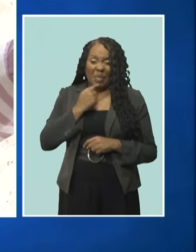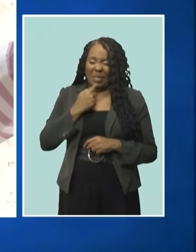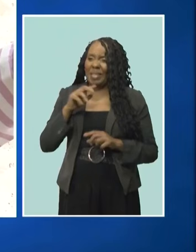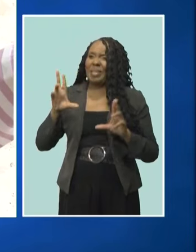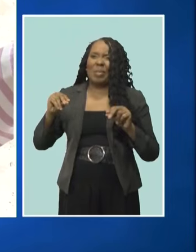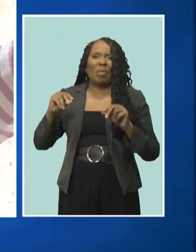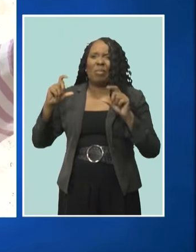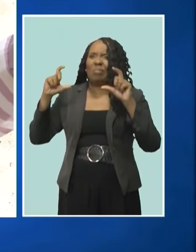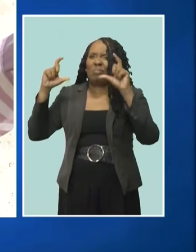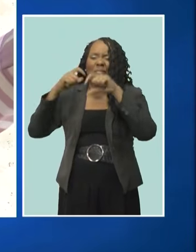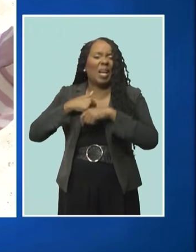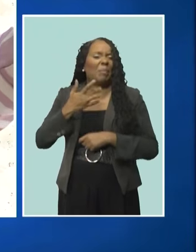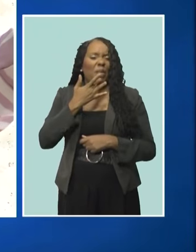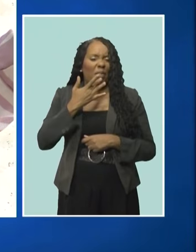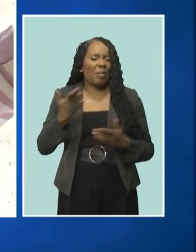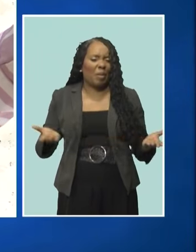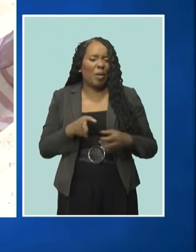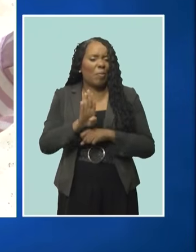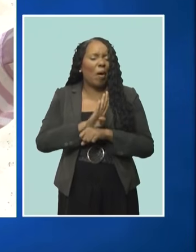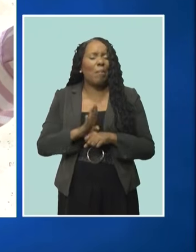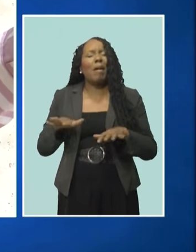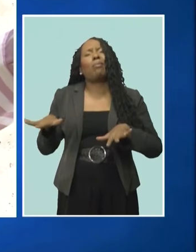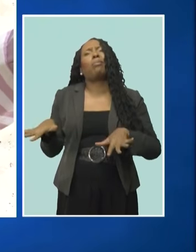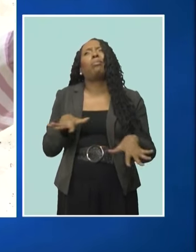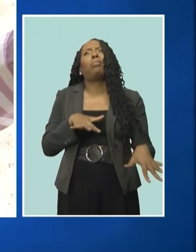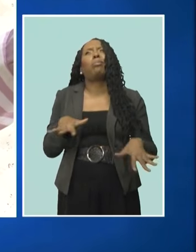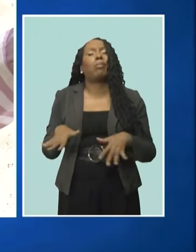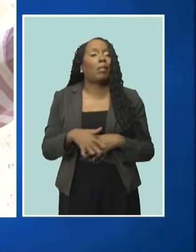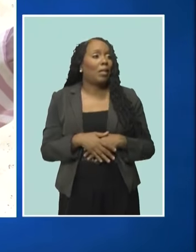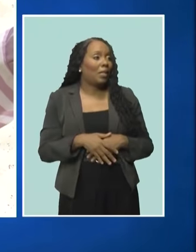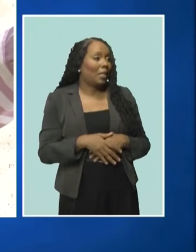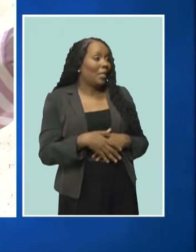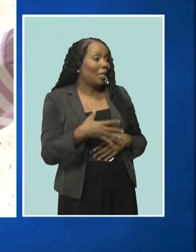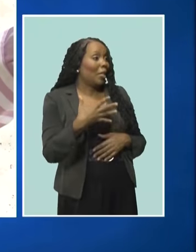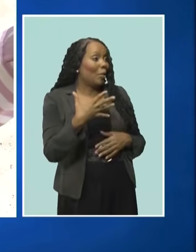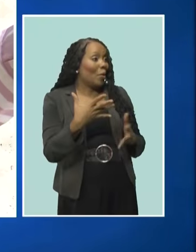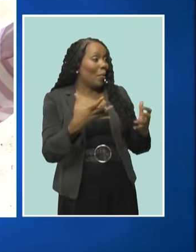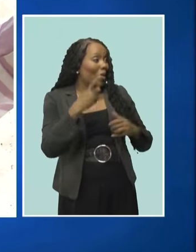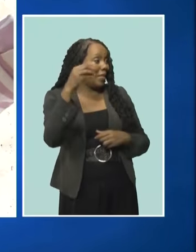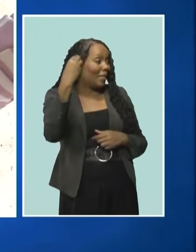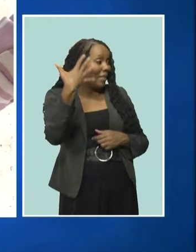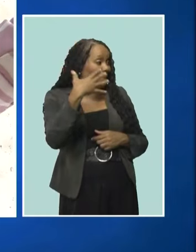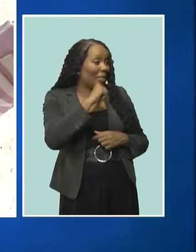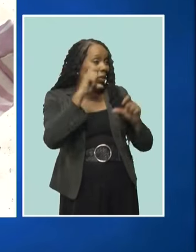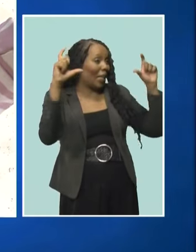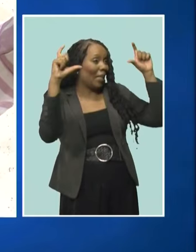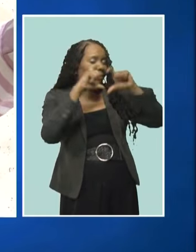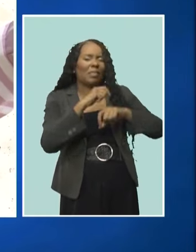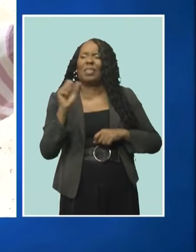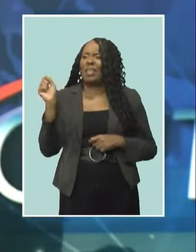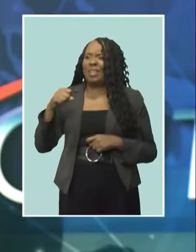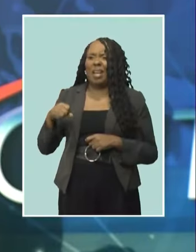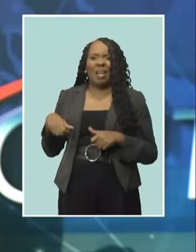here. Yeah. With the sun as opposed to the eclipse. Yeah, well. So, yeah, it's all